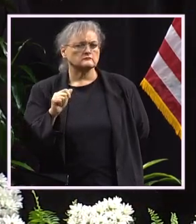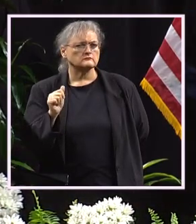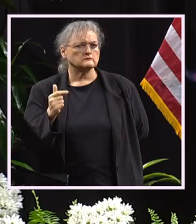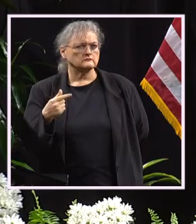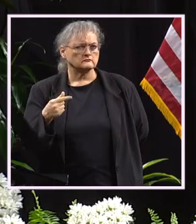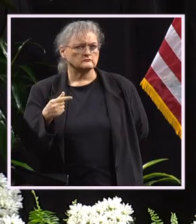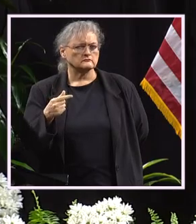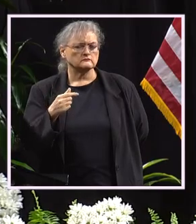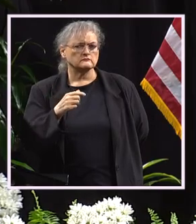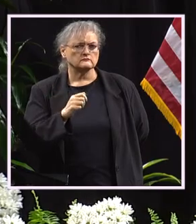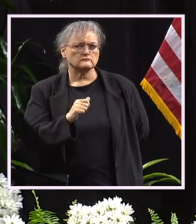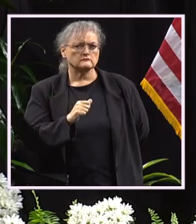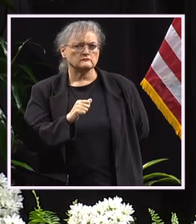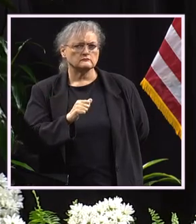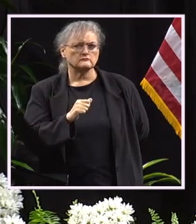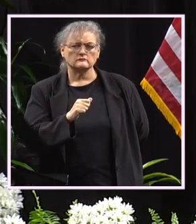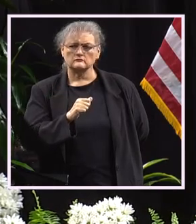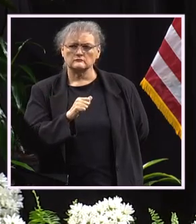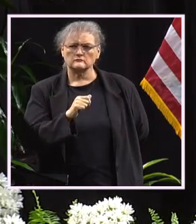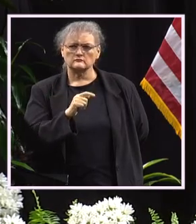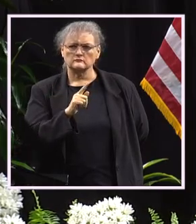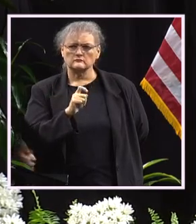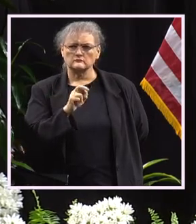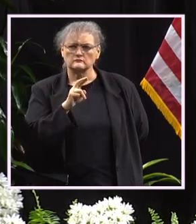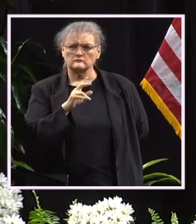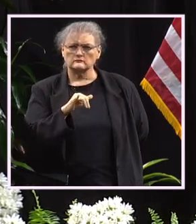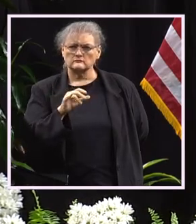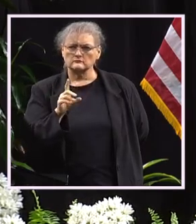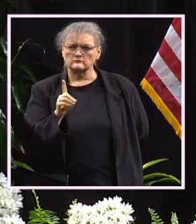laude. Sherry Daniel, cum laude.